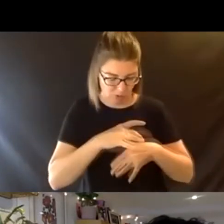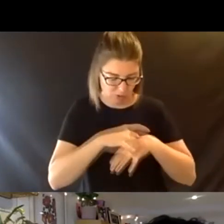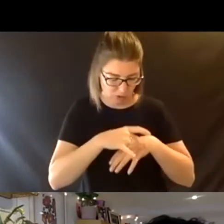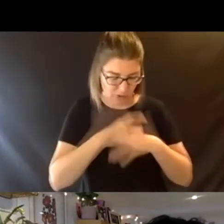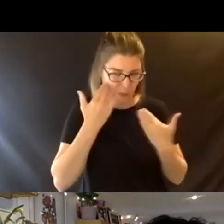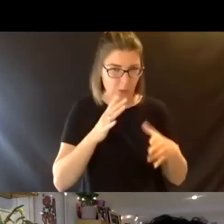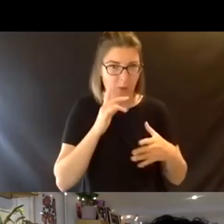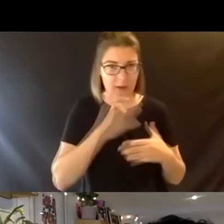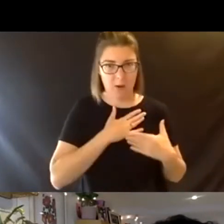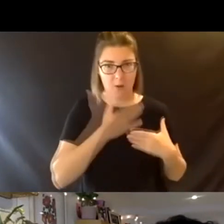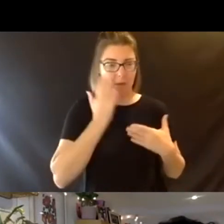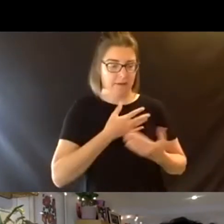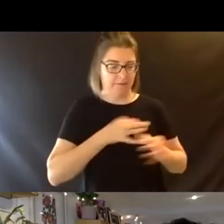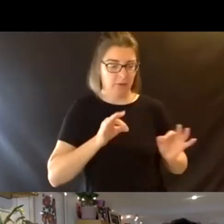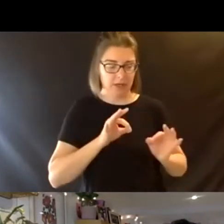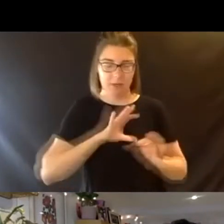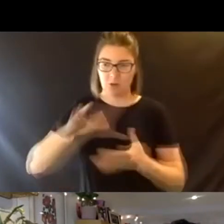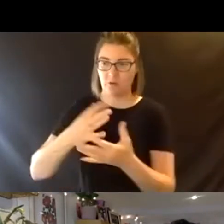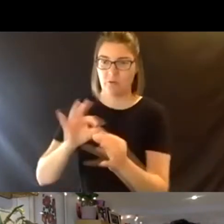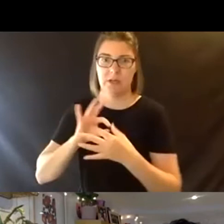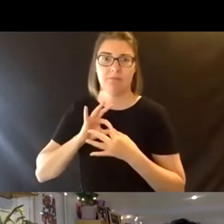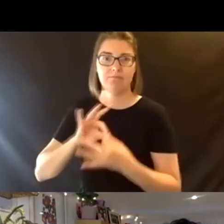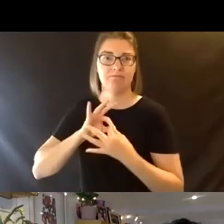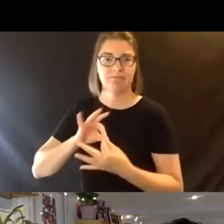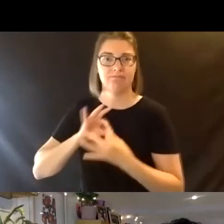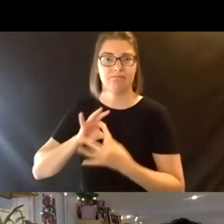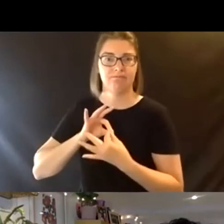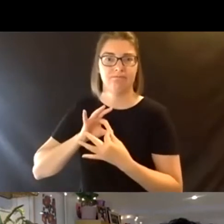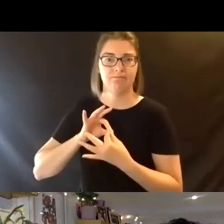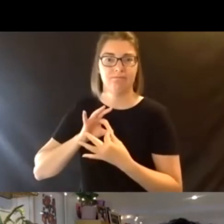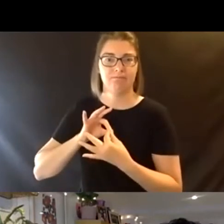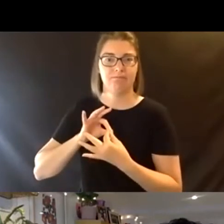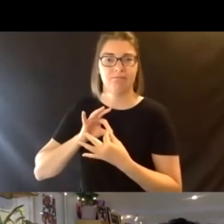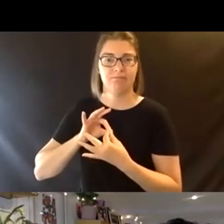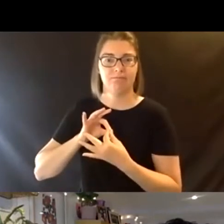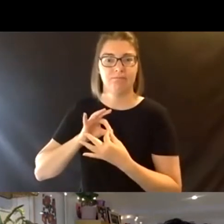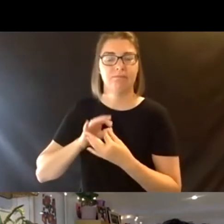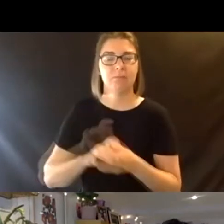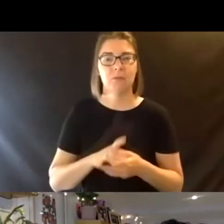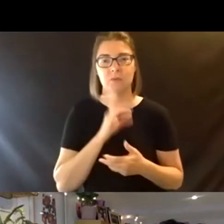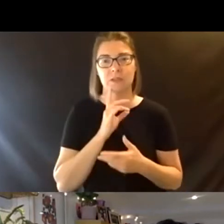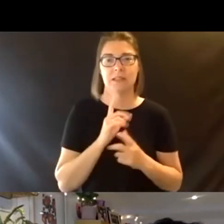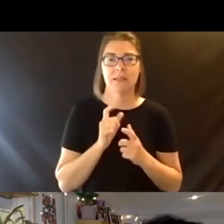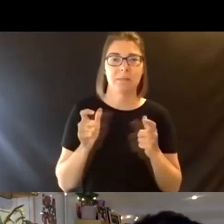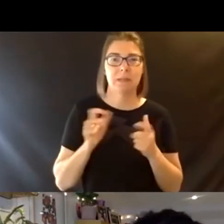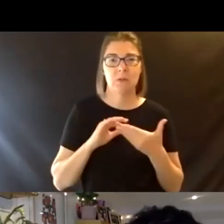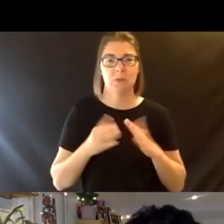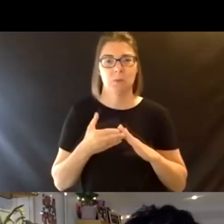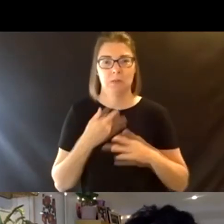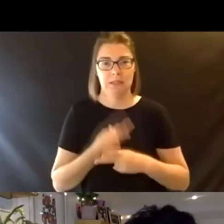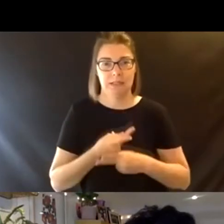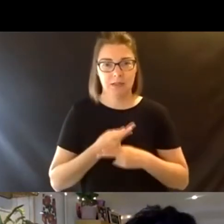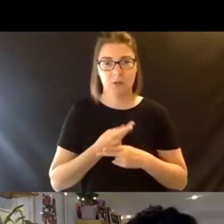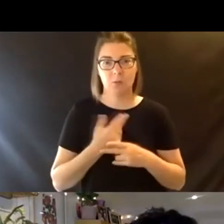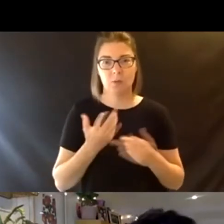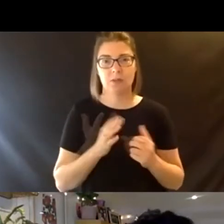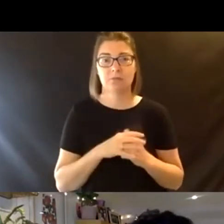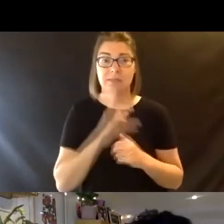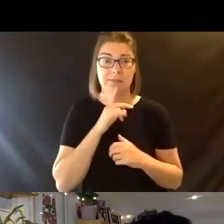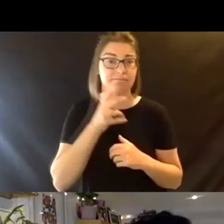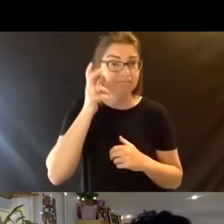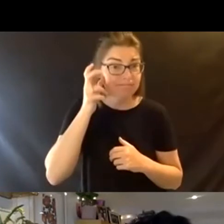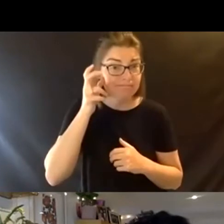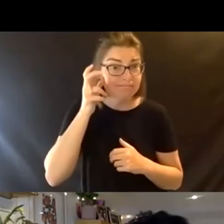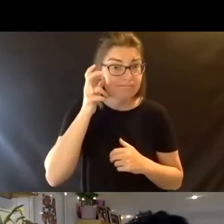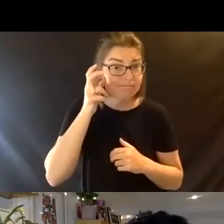bound up in yours and vice versa. And so to me, the biggest community care is really just like listening to each